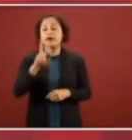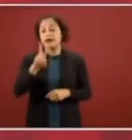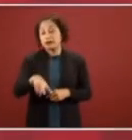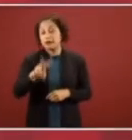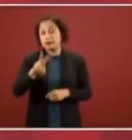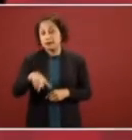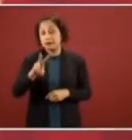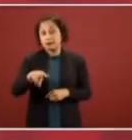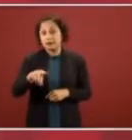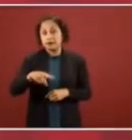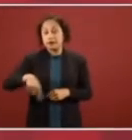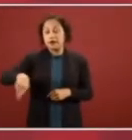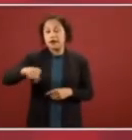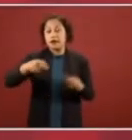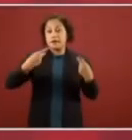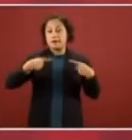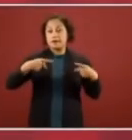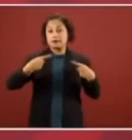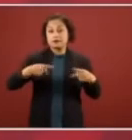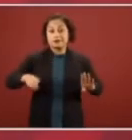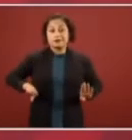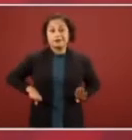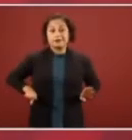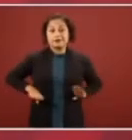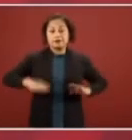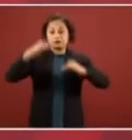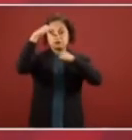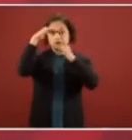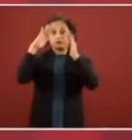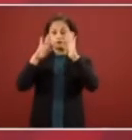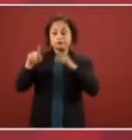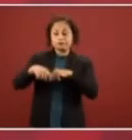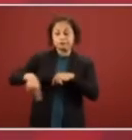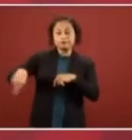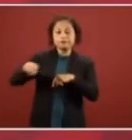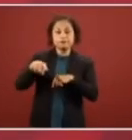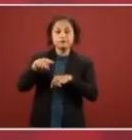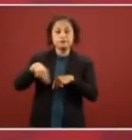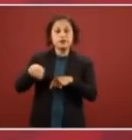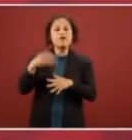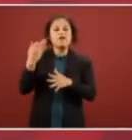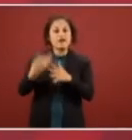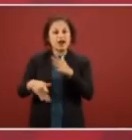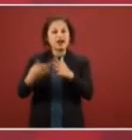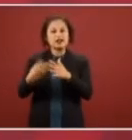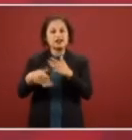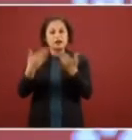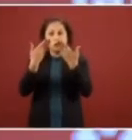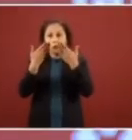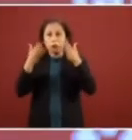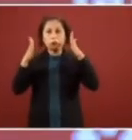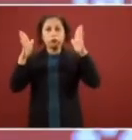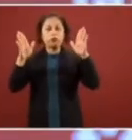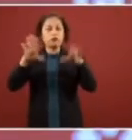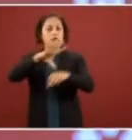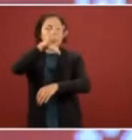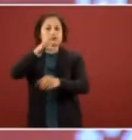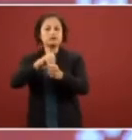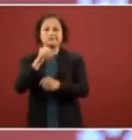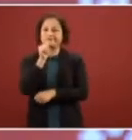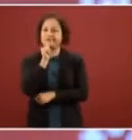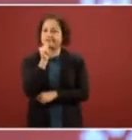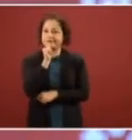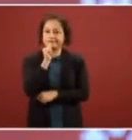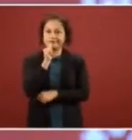the conservatives no terminan they haven't ended. De espabilarse. They haven't understood